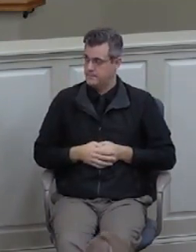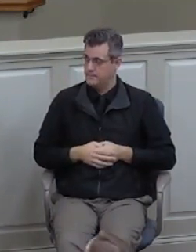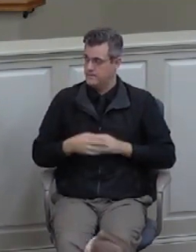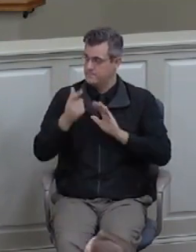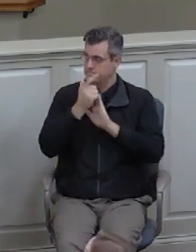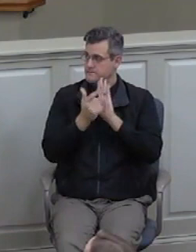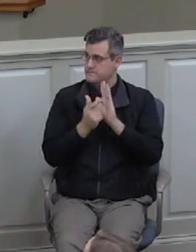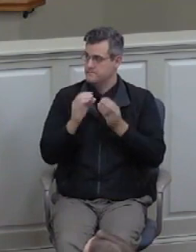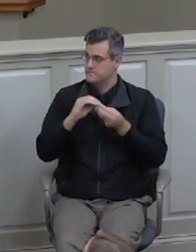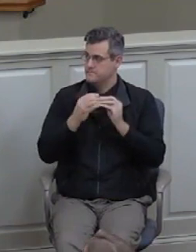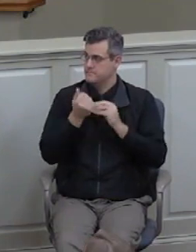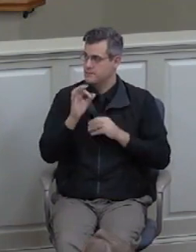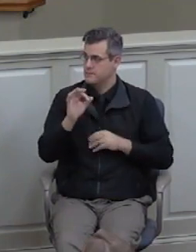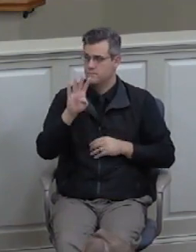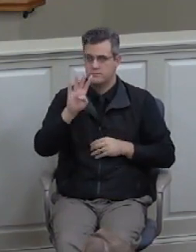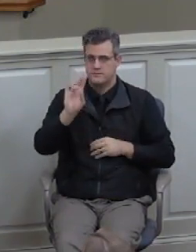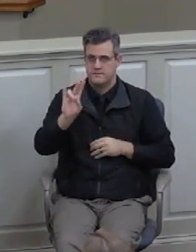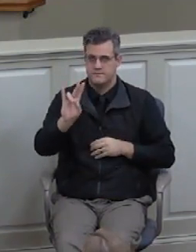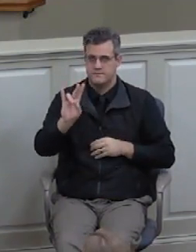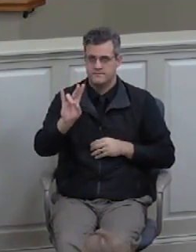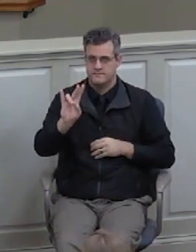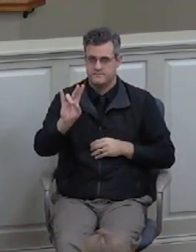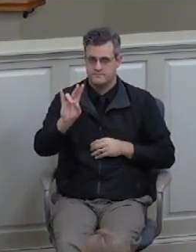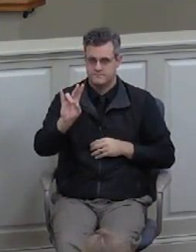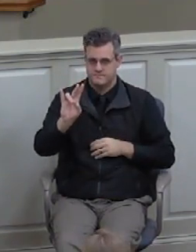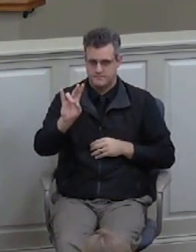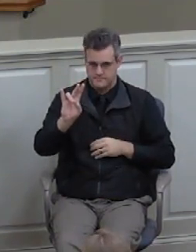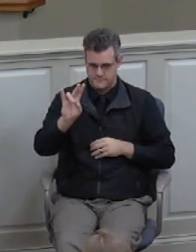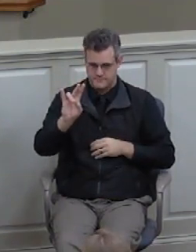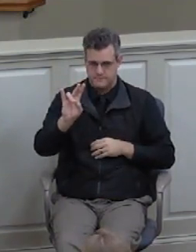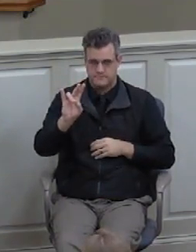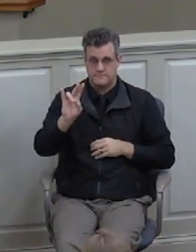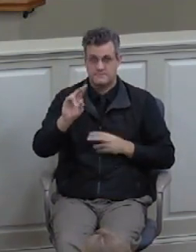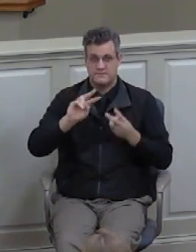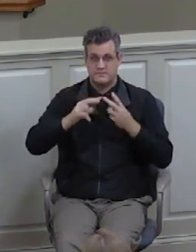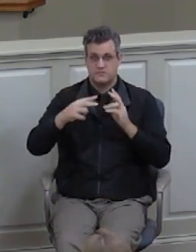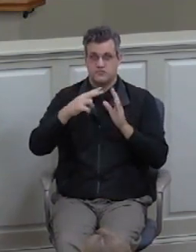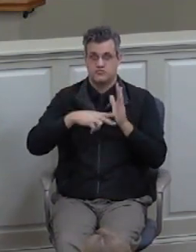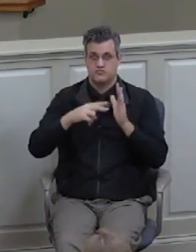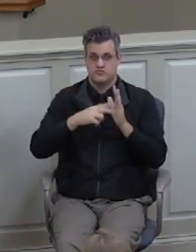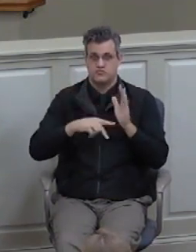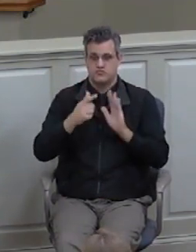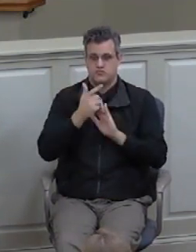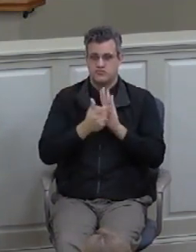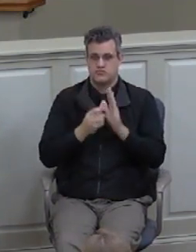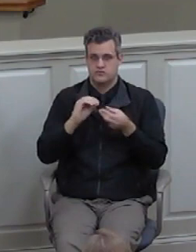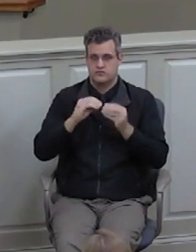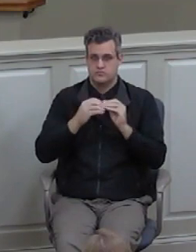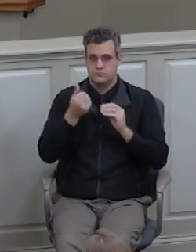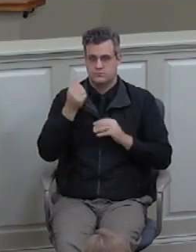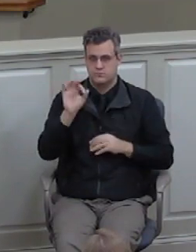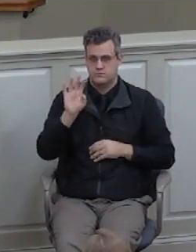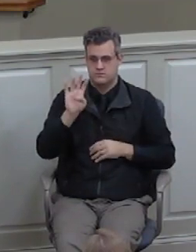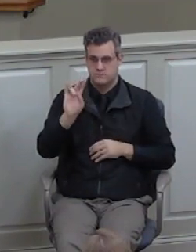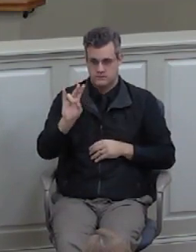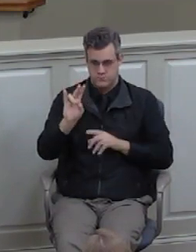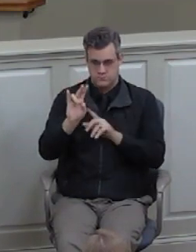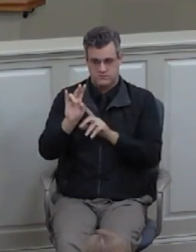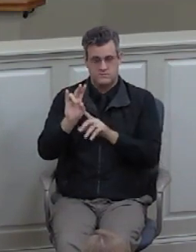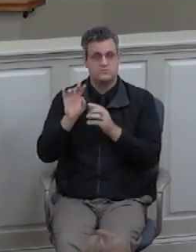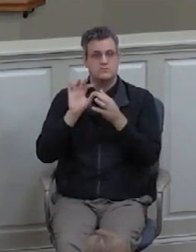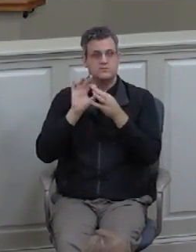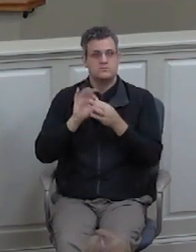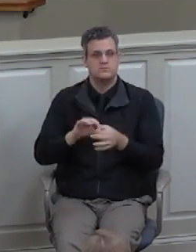Ordinance number 1947, and this is the second reading of ordinance number 1947 with respect to